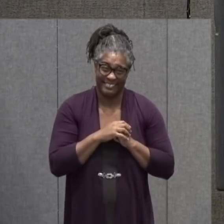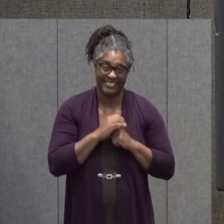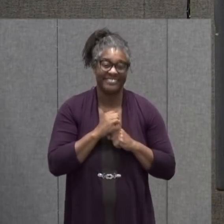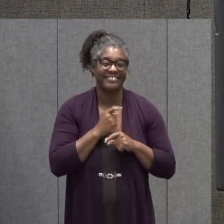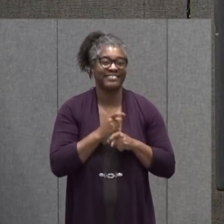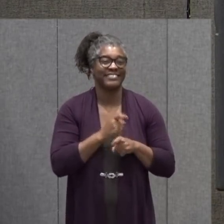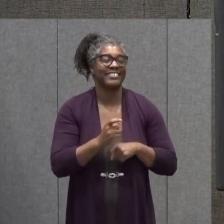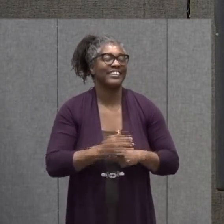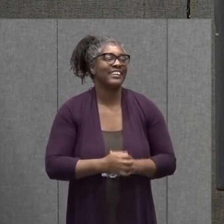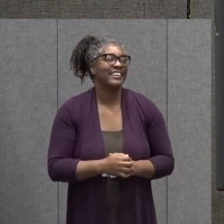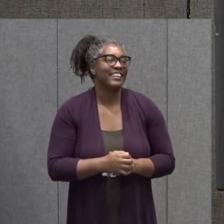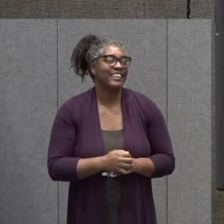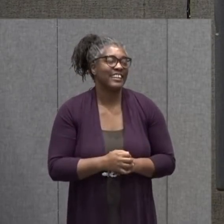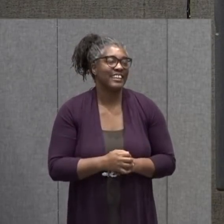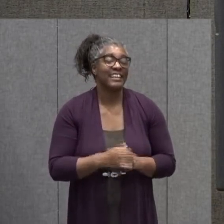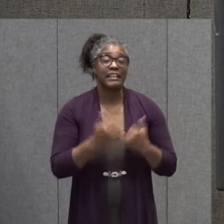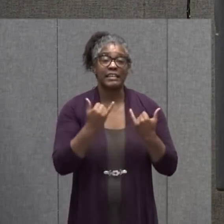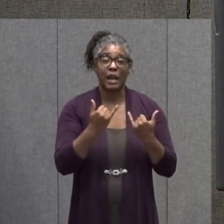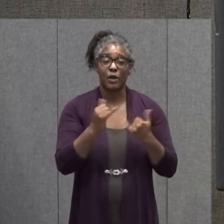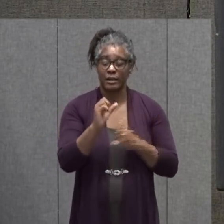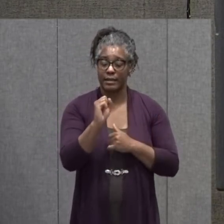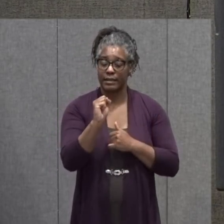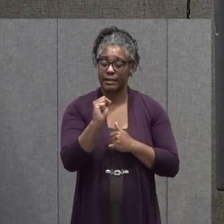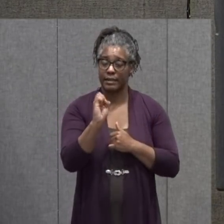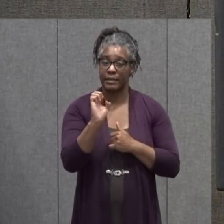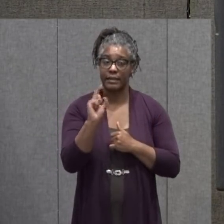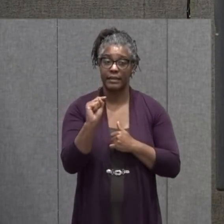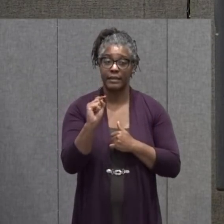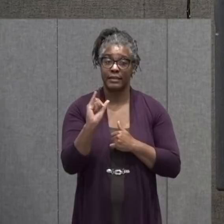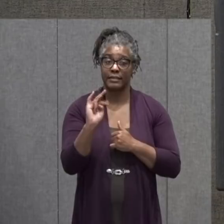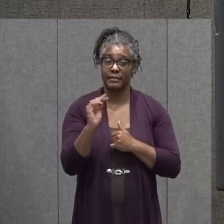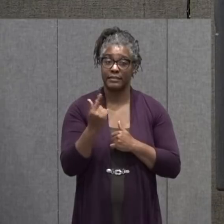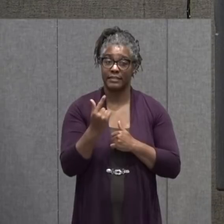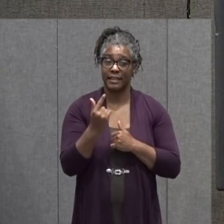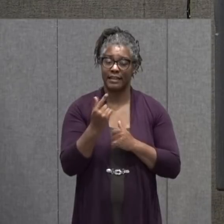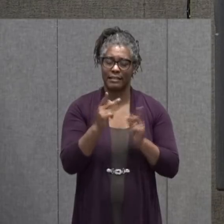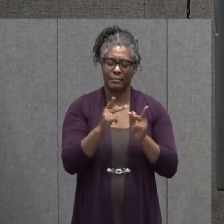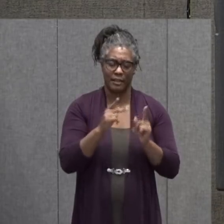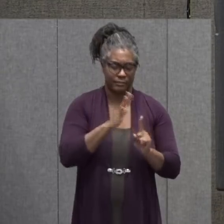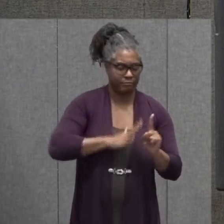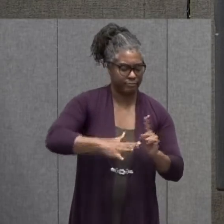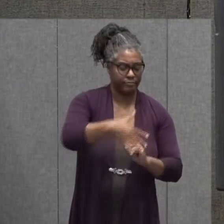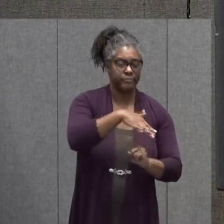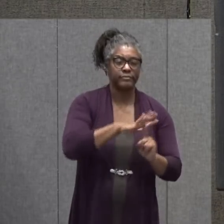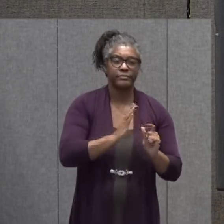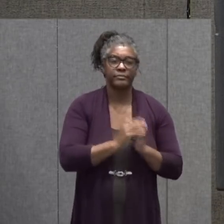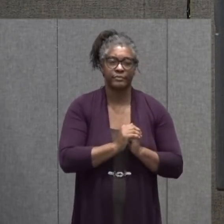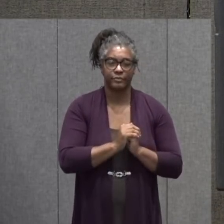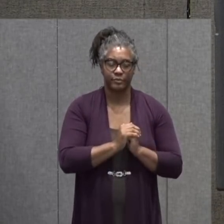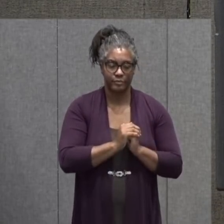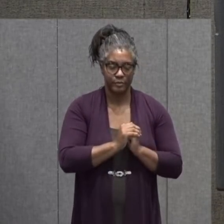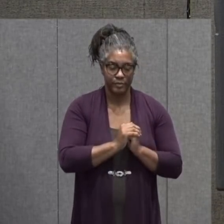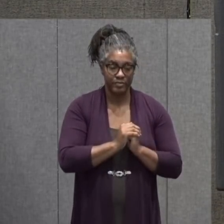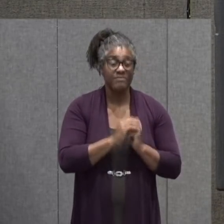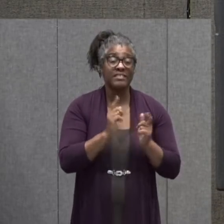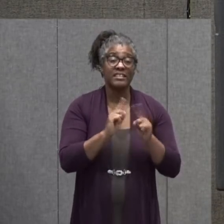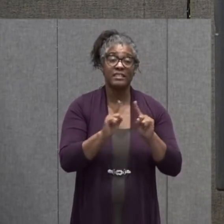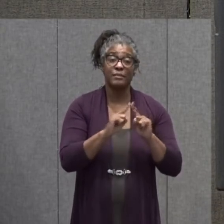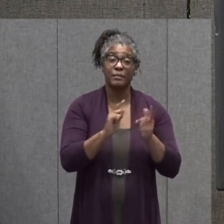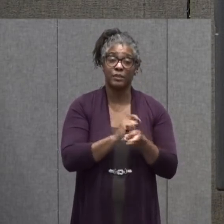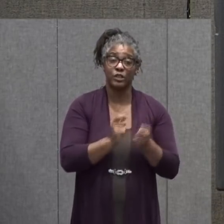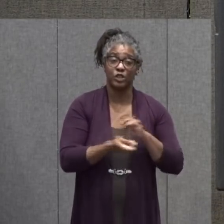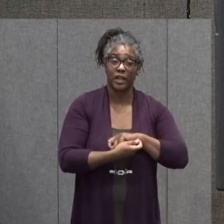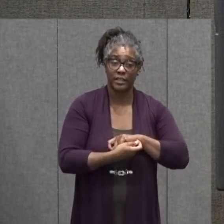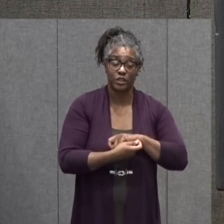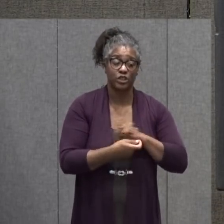setting, okay? A fairy tale can usually have more than one setting, too. A lot of times it has a setting at the beginning, and then as the story goes on, the setting